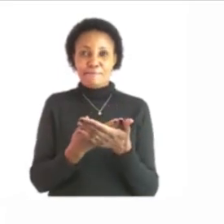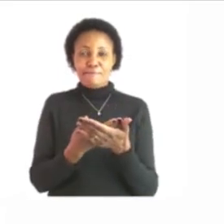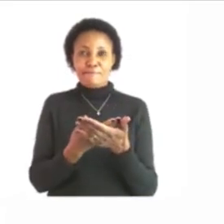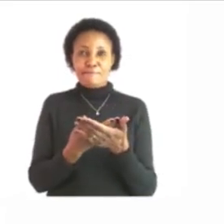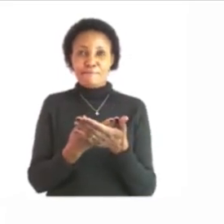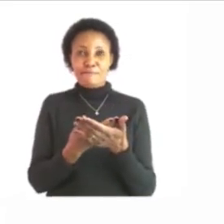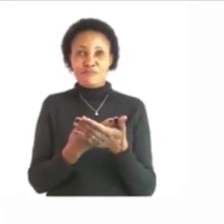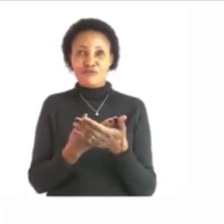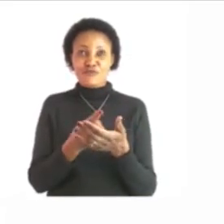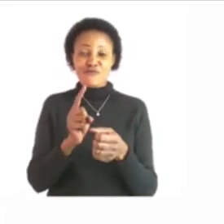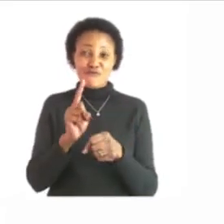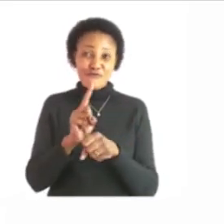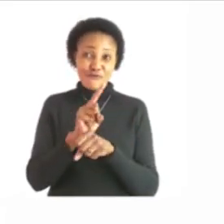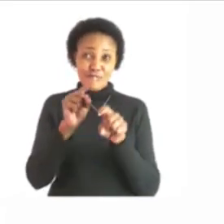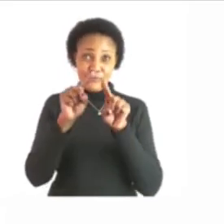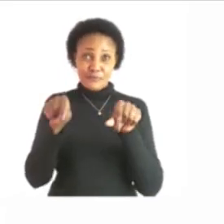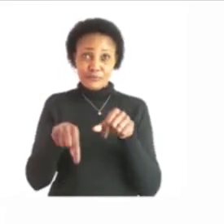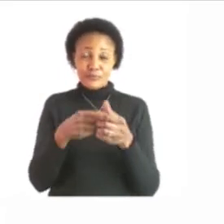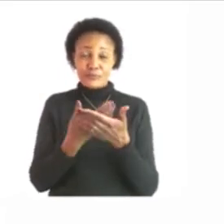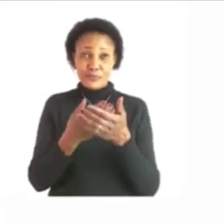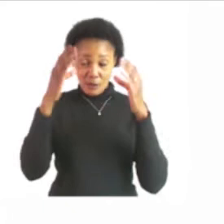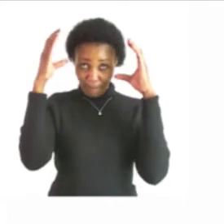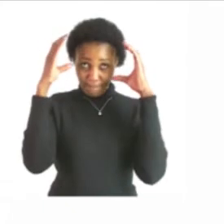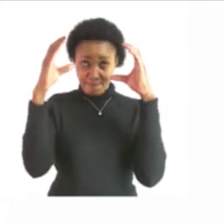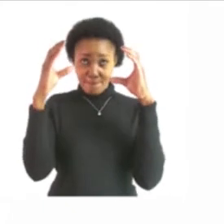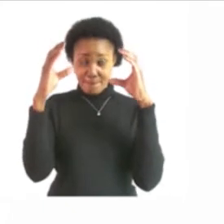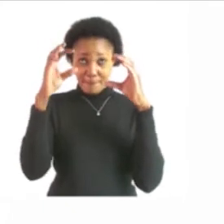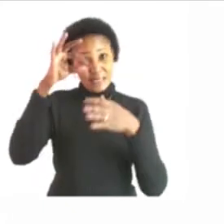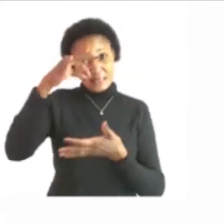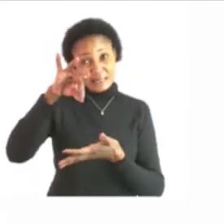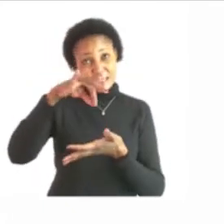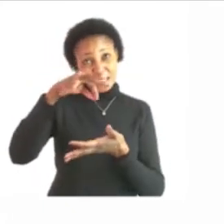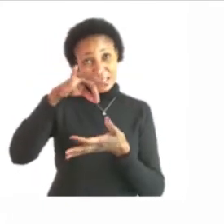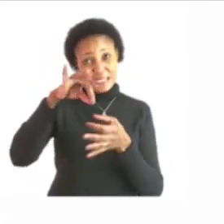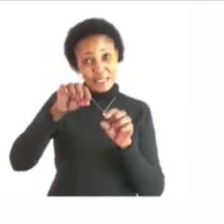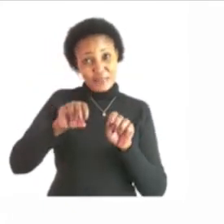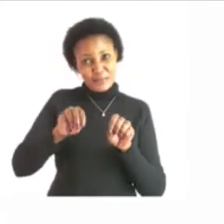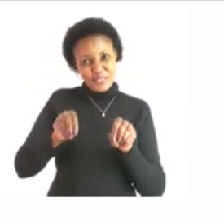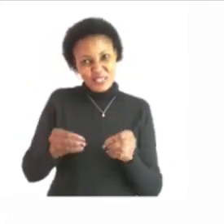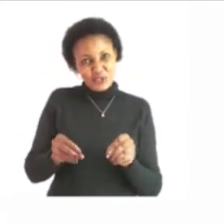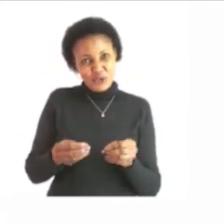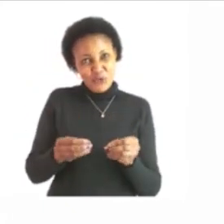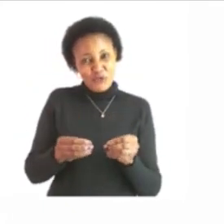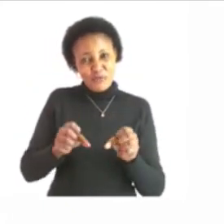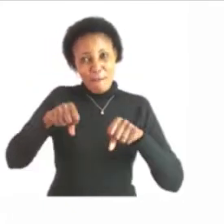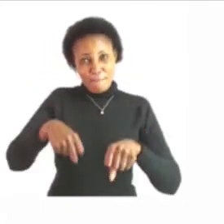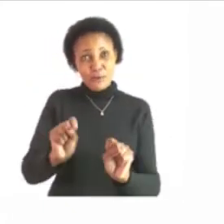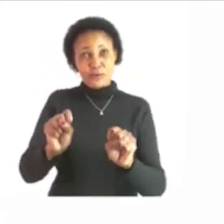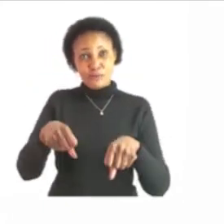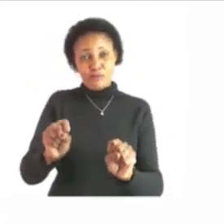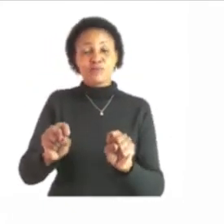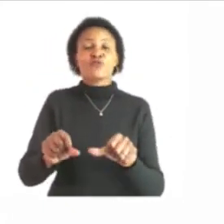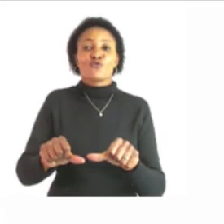at the first one, it's a bus, the grapes, a stove, motorbike, and it